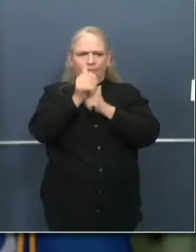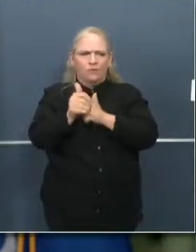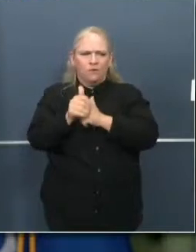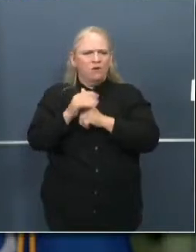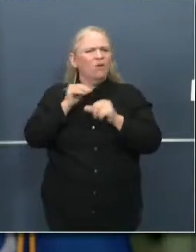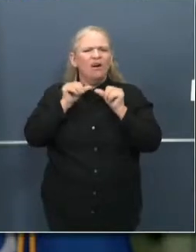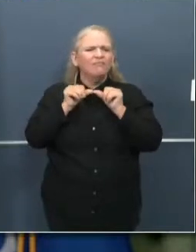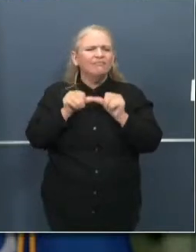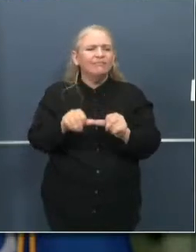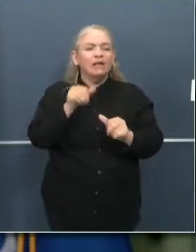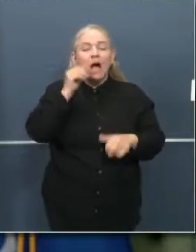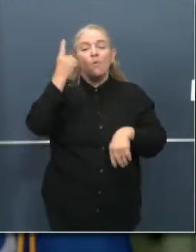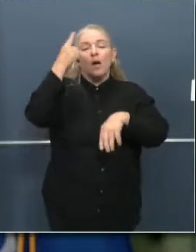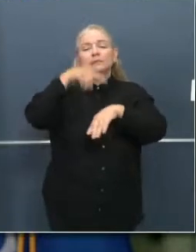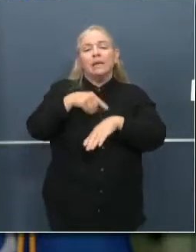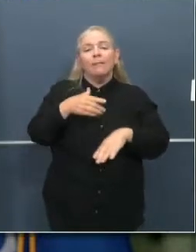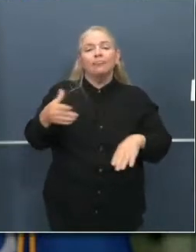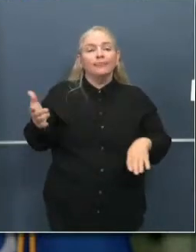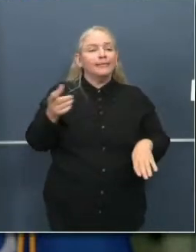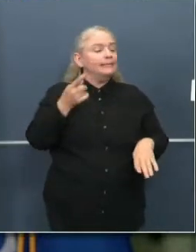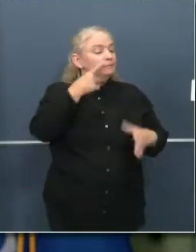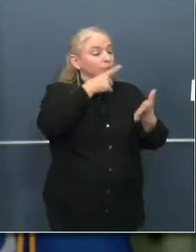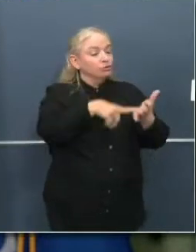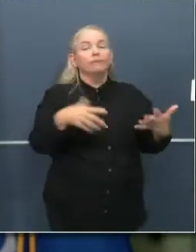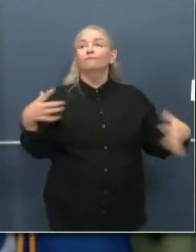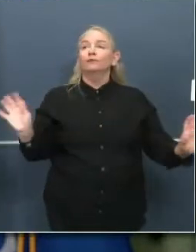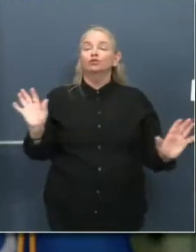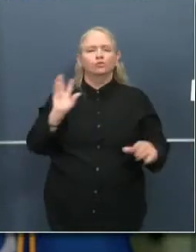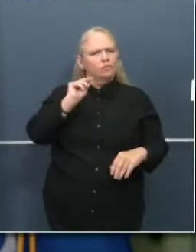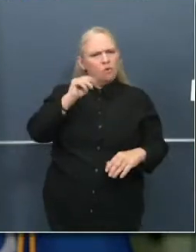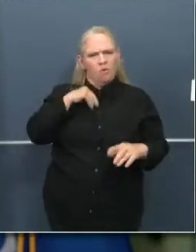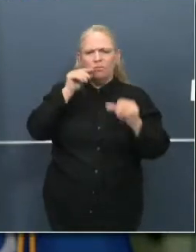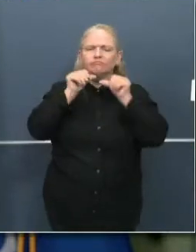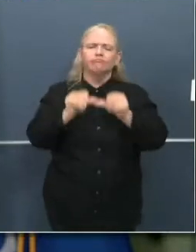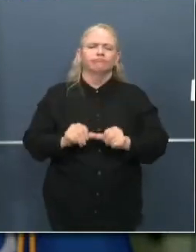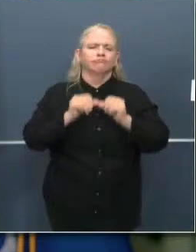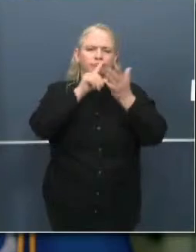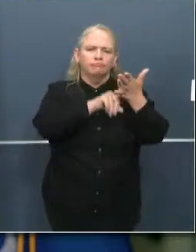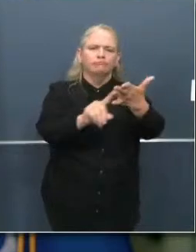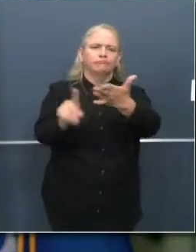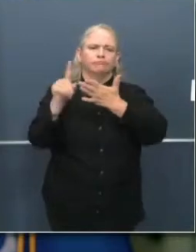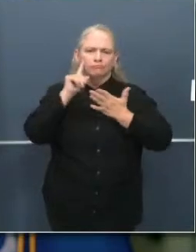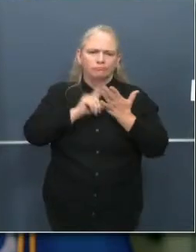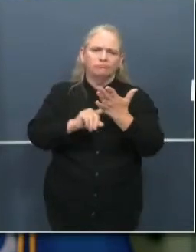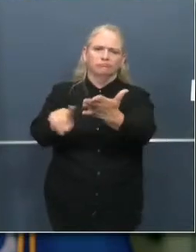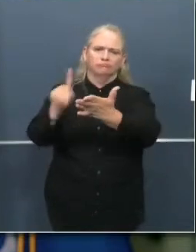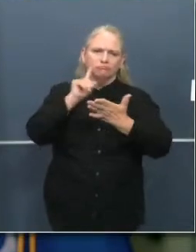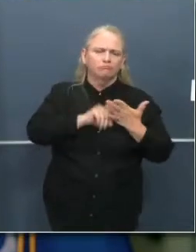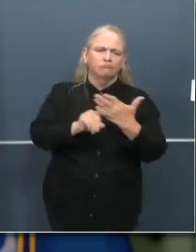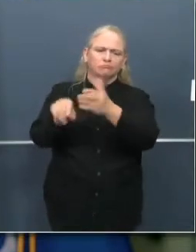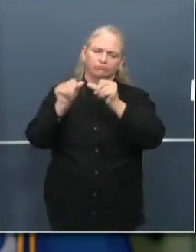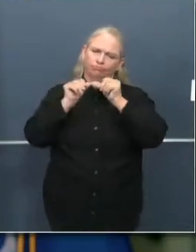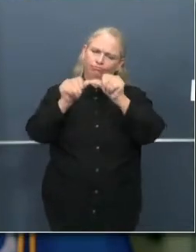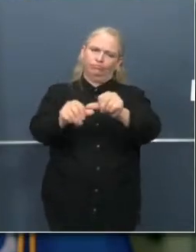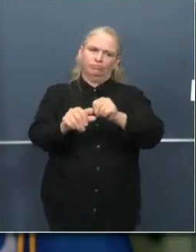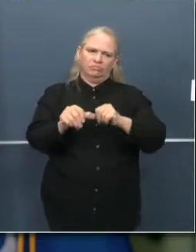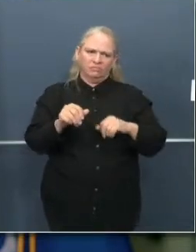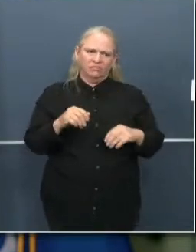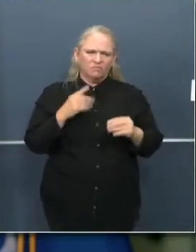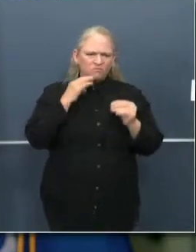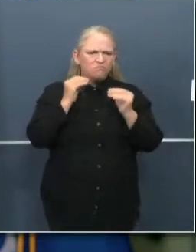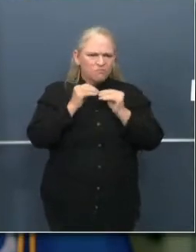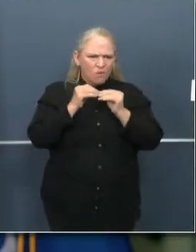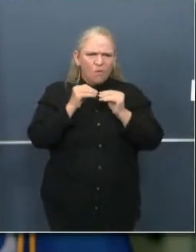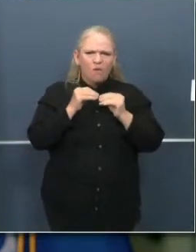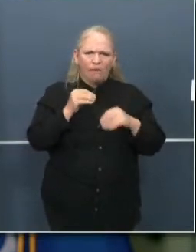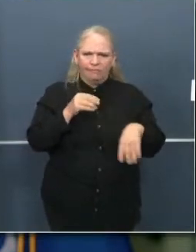enforcement efforts out of concern for the mixing that would have otherwise occurred had we not collectively as a state at the